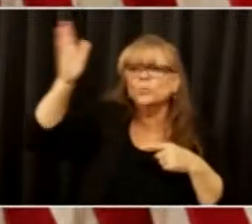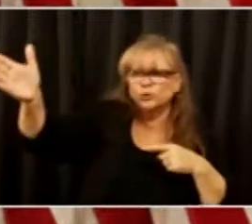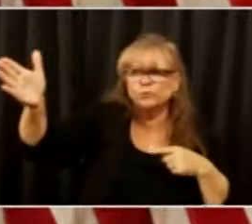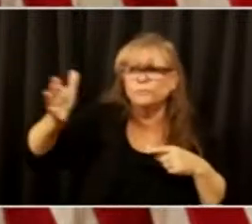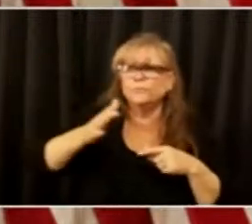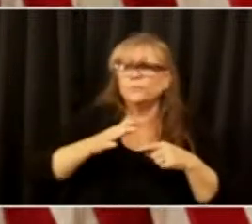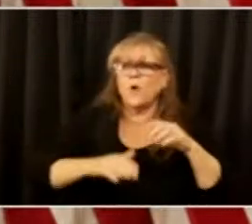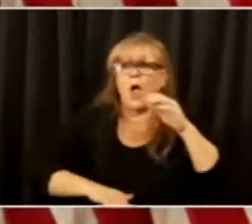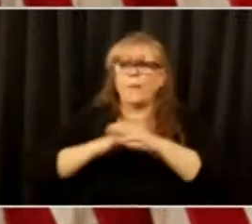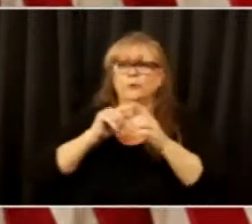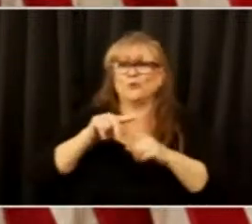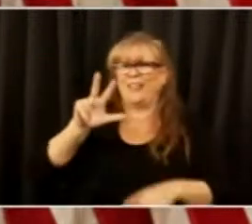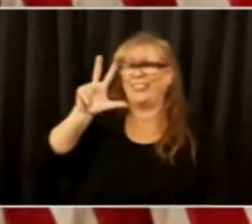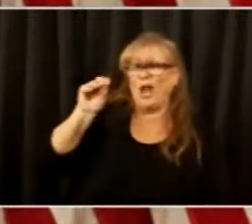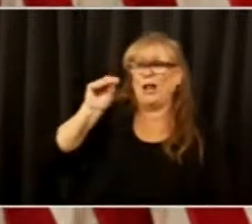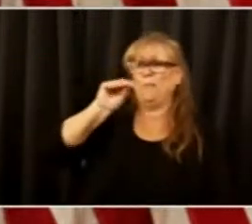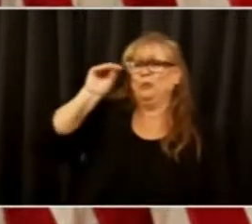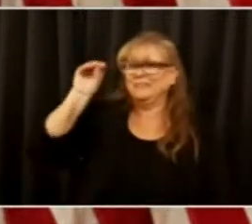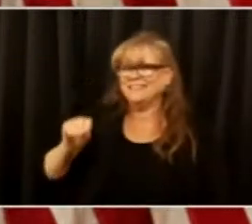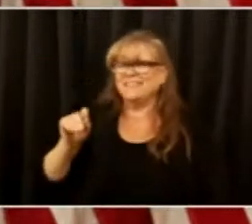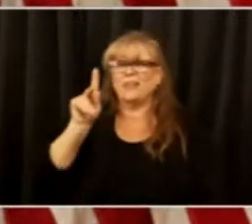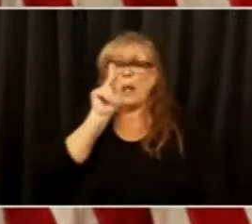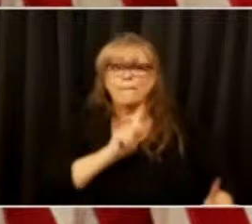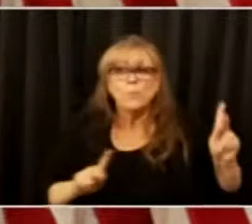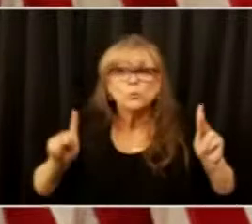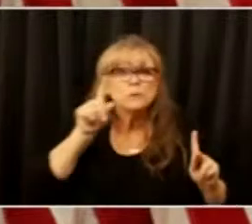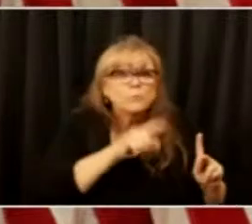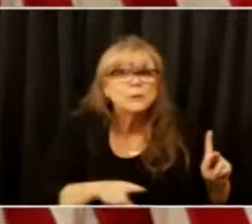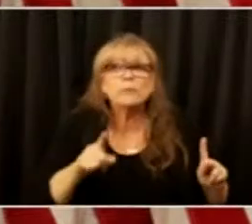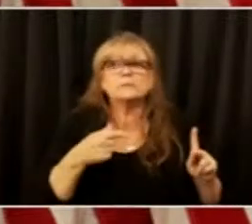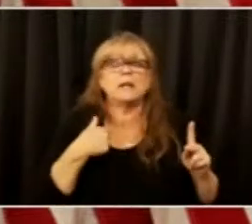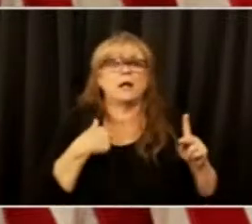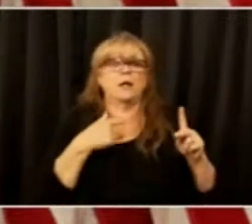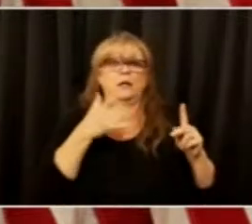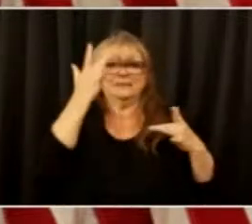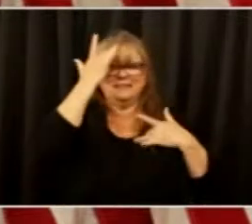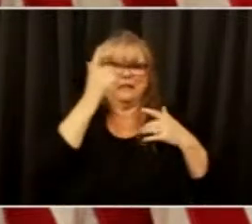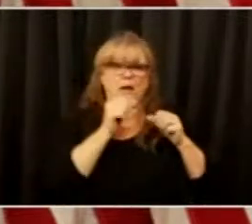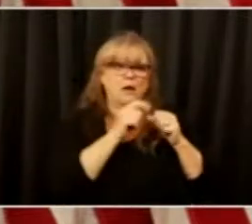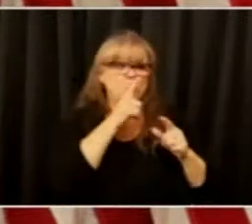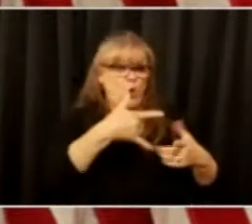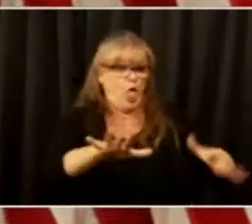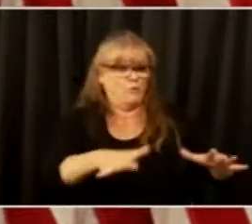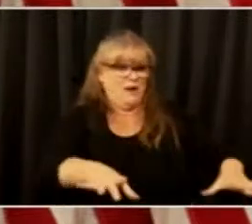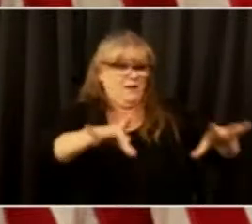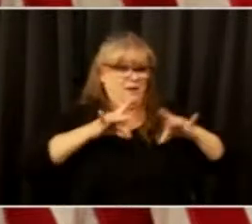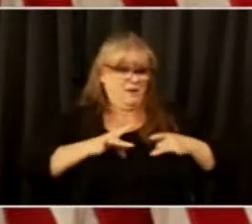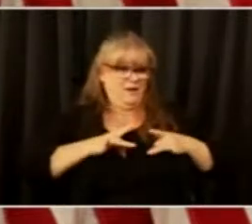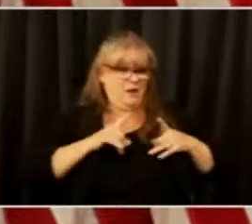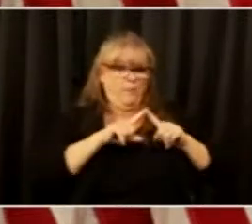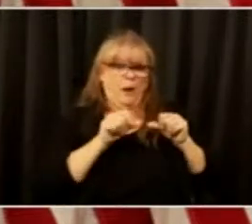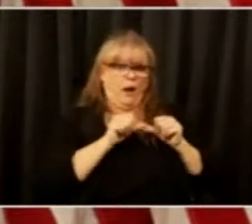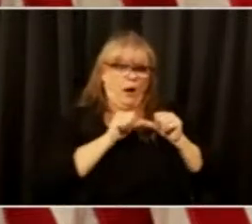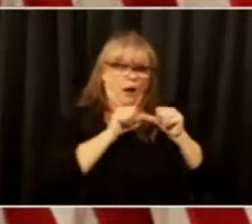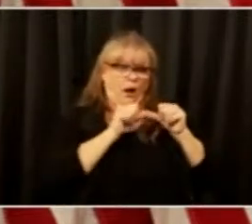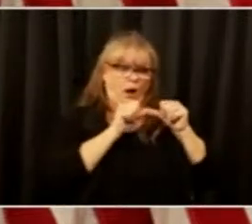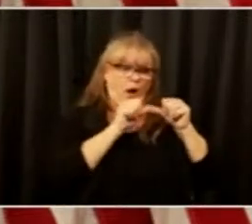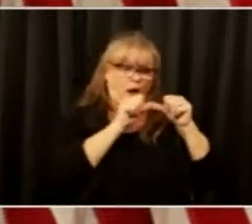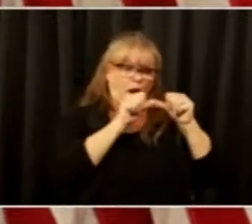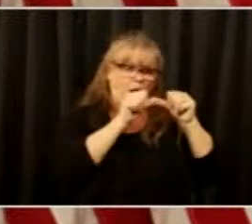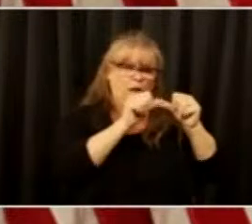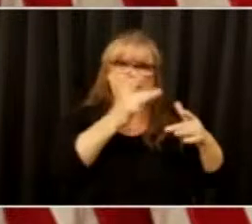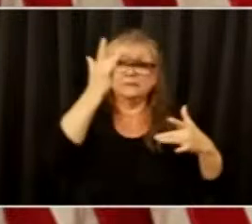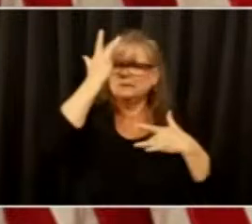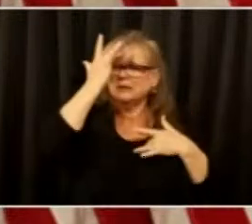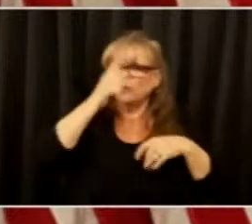some ongoing, lingering effects of COVID. A little bit less is known in children, but some of that data is starting to emerge. And so depending on